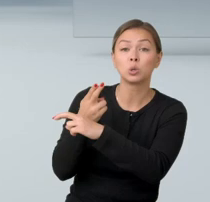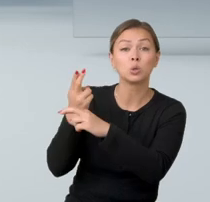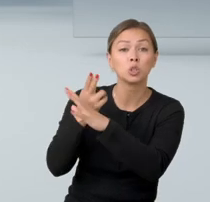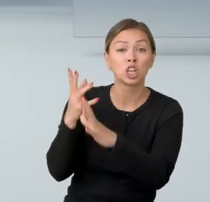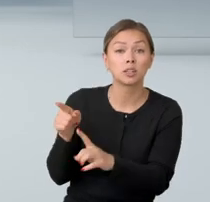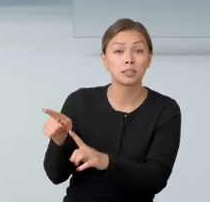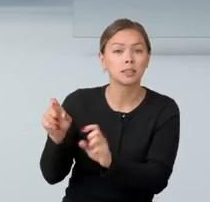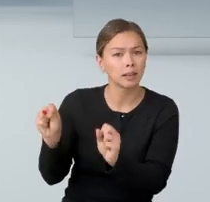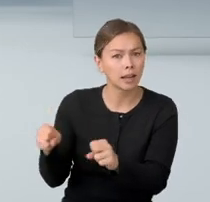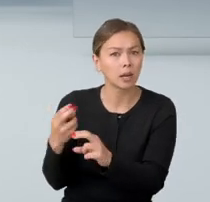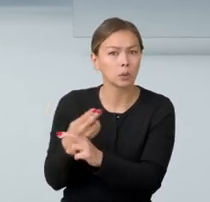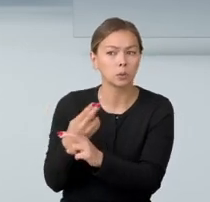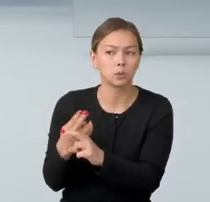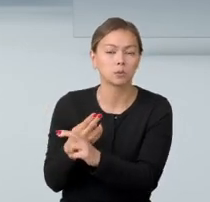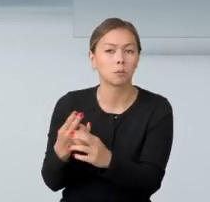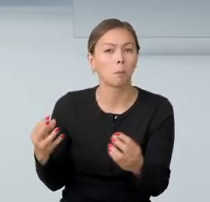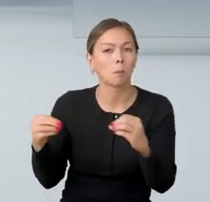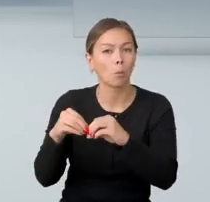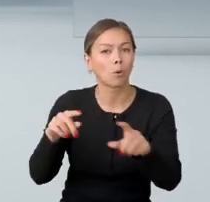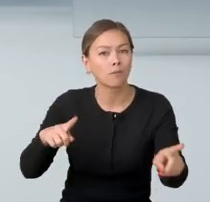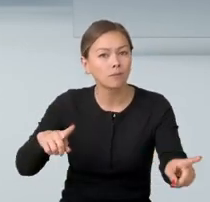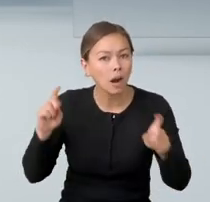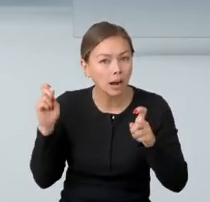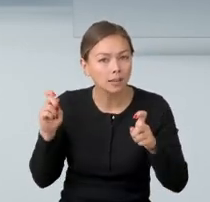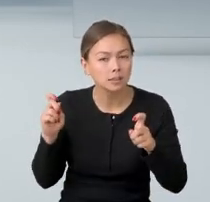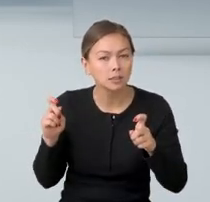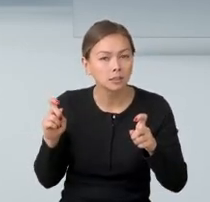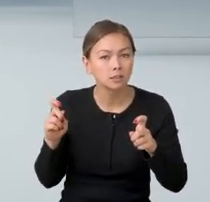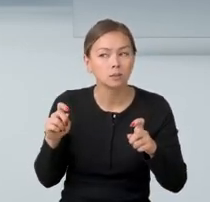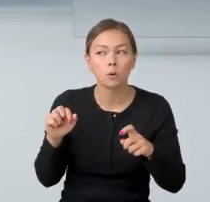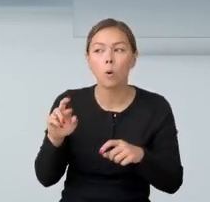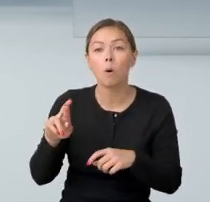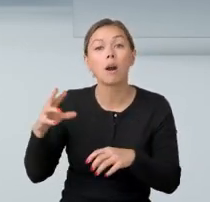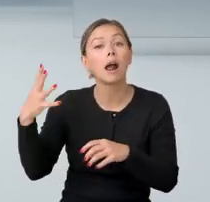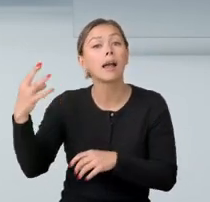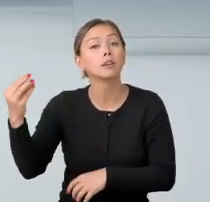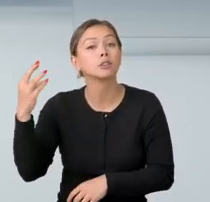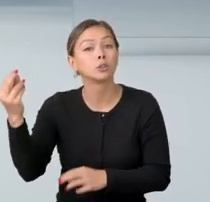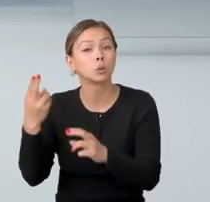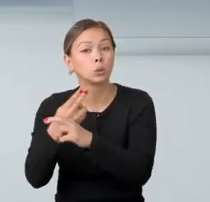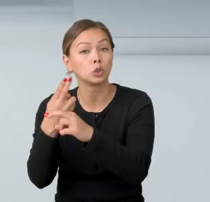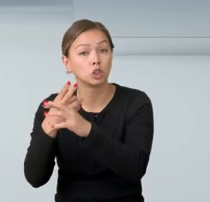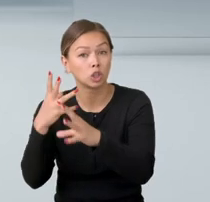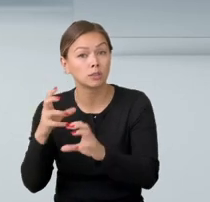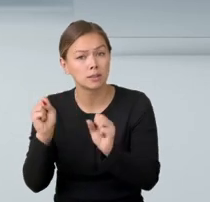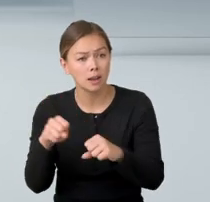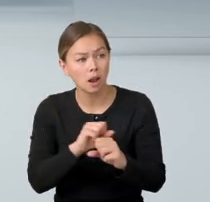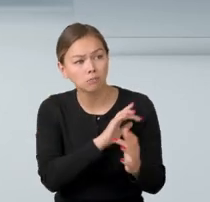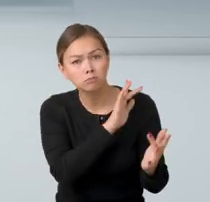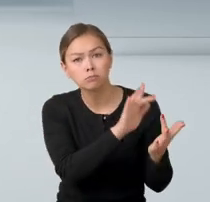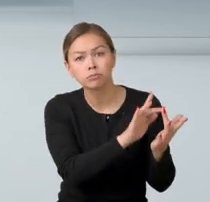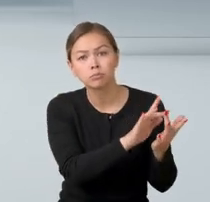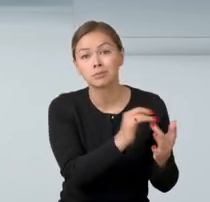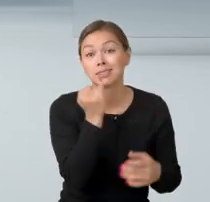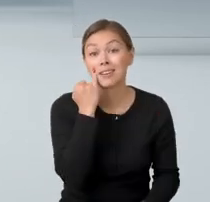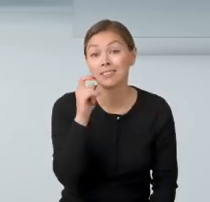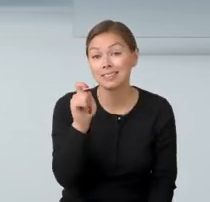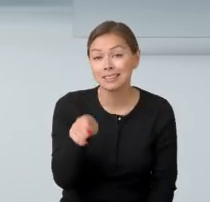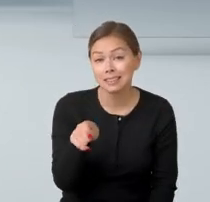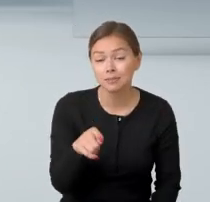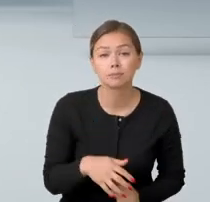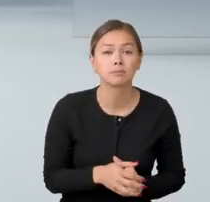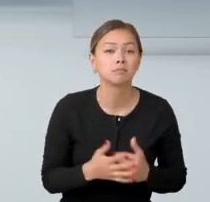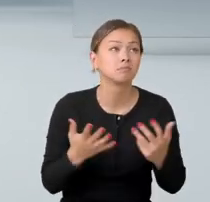users could open a request faster or even external users could some could send some requests to the finance departed Department